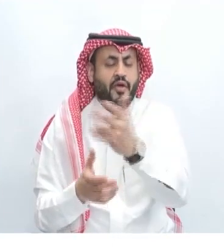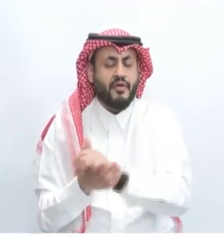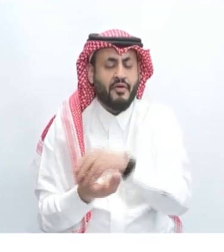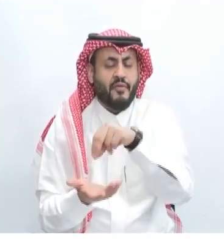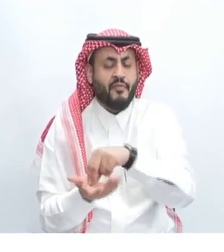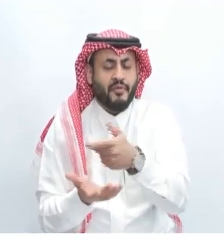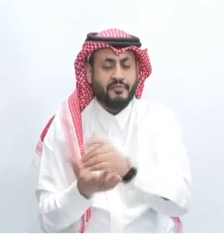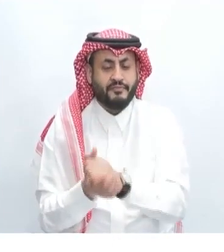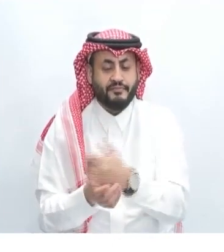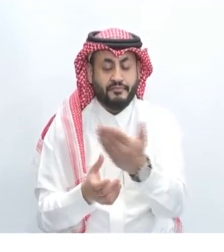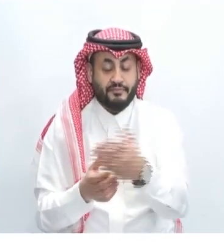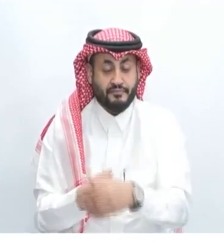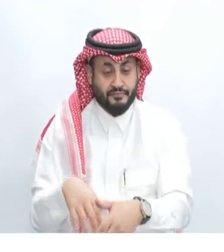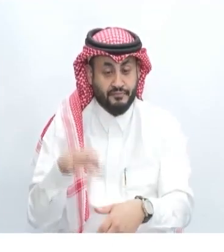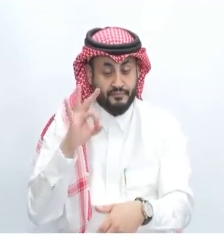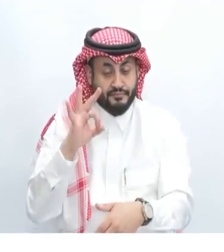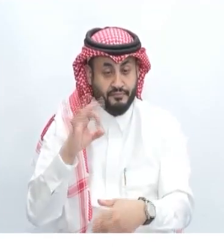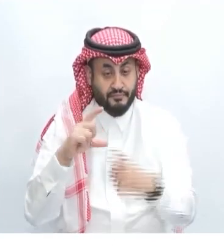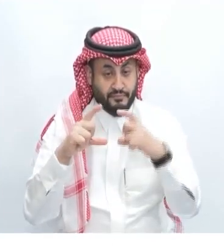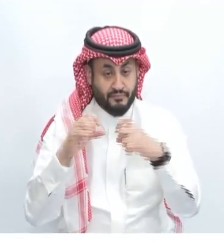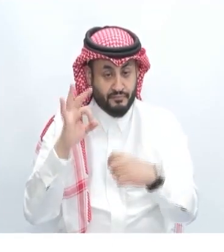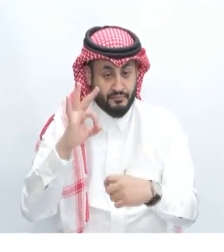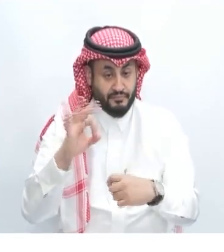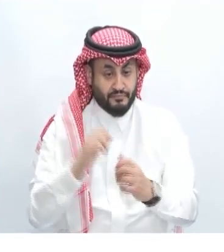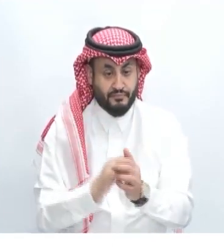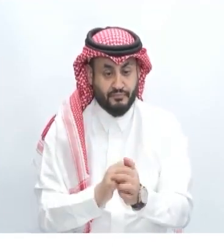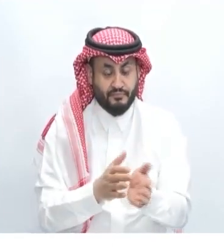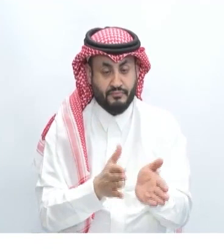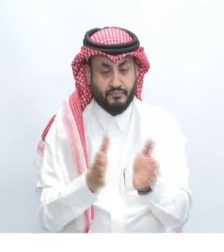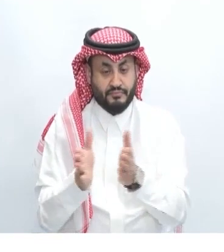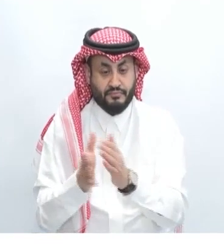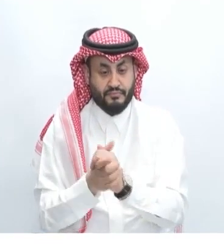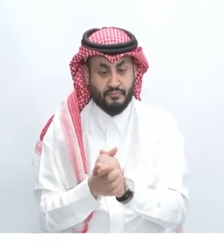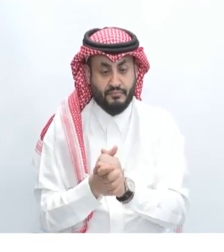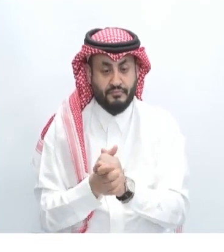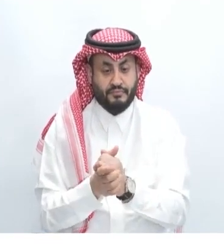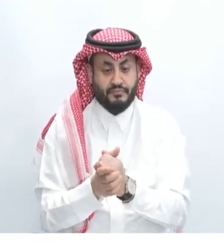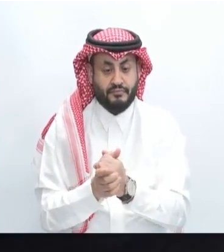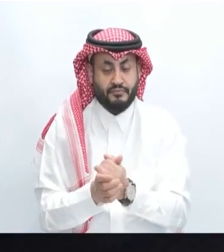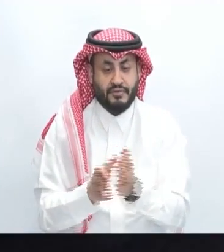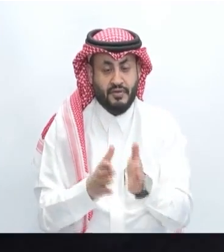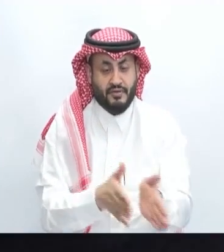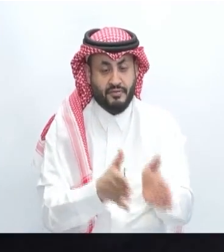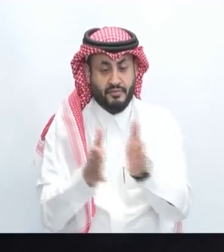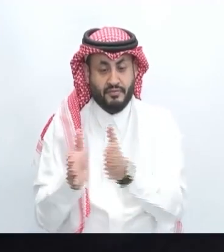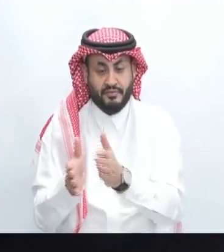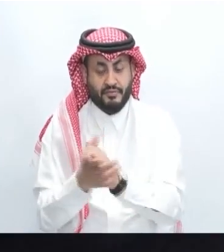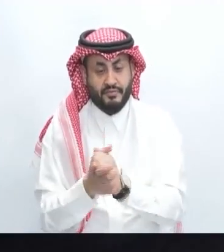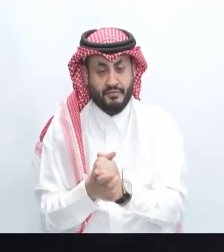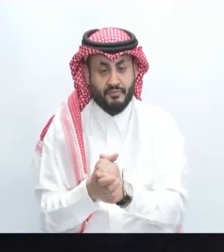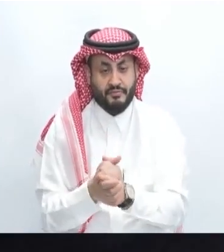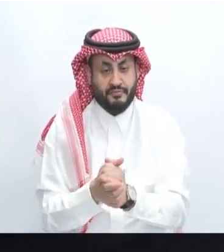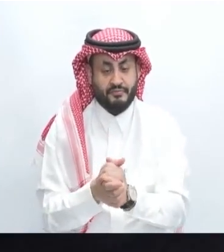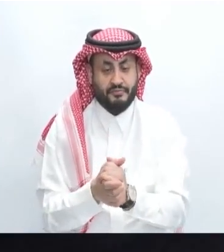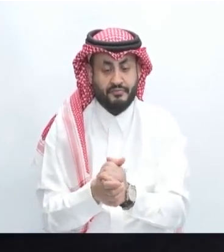zebra? It's picture F. And also, after this, we did move on to the